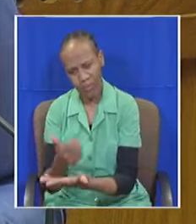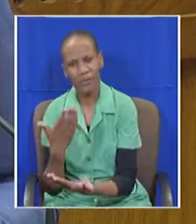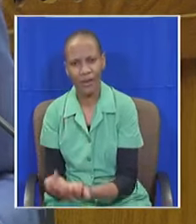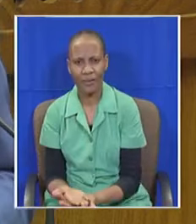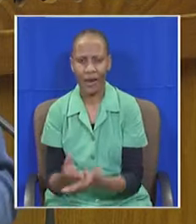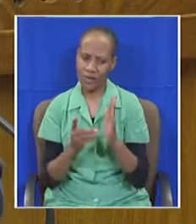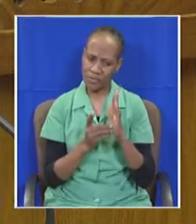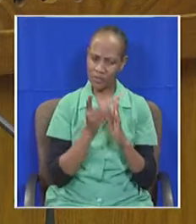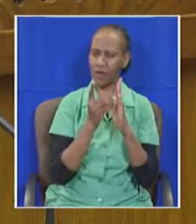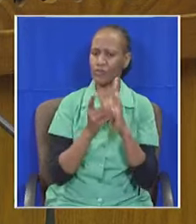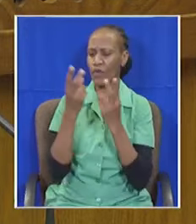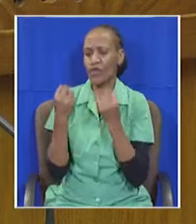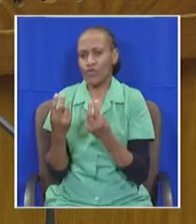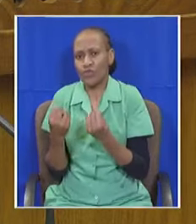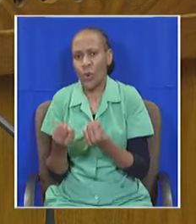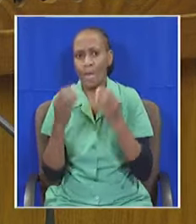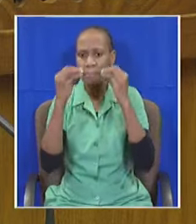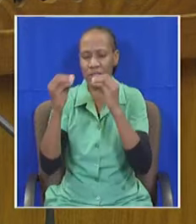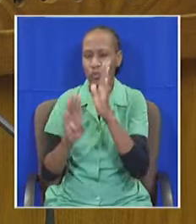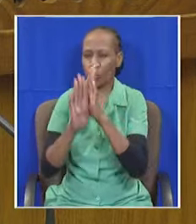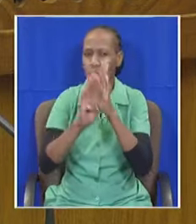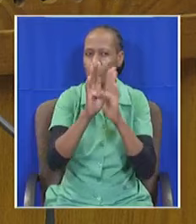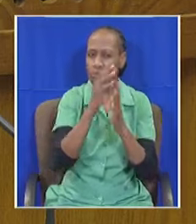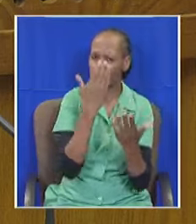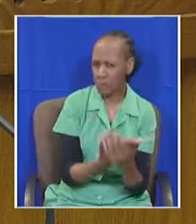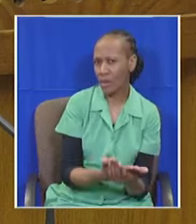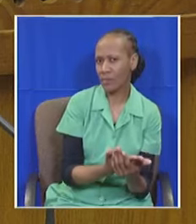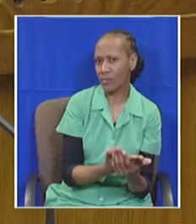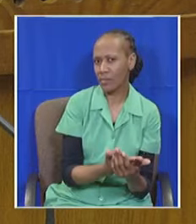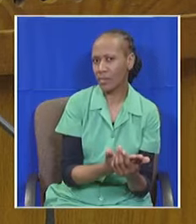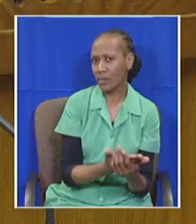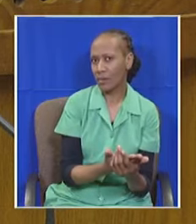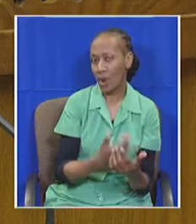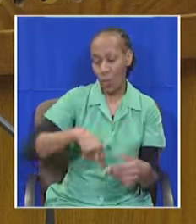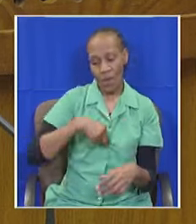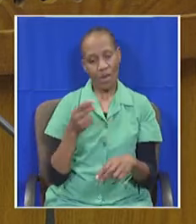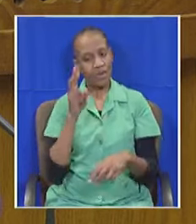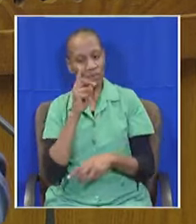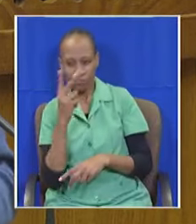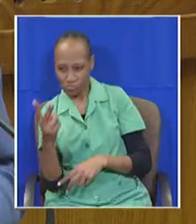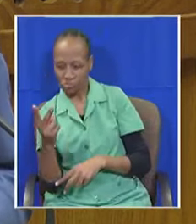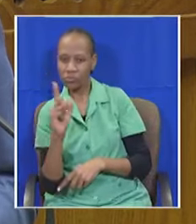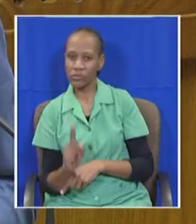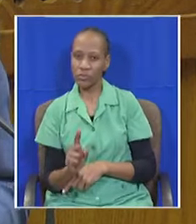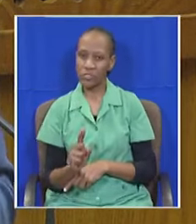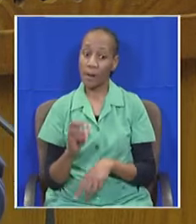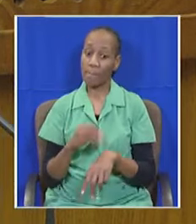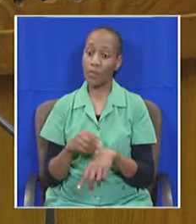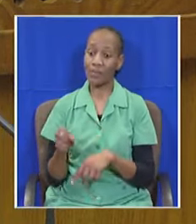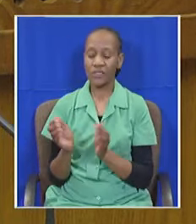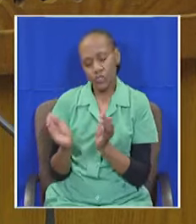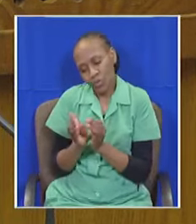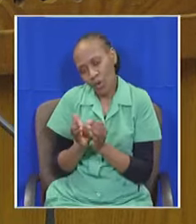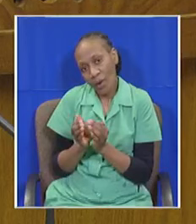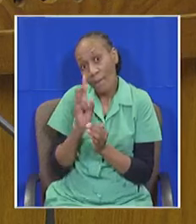the development of new and existing industries and economic sectors. We're also aware that this is a ticking time bomb, that